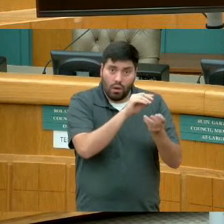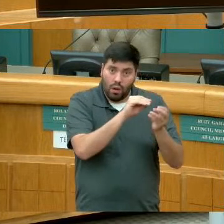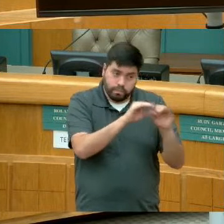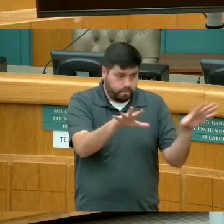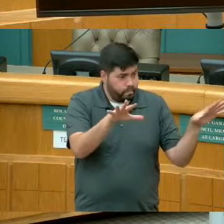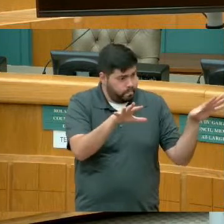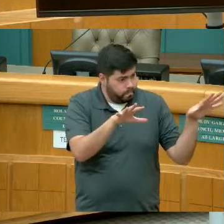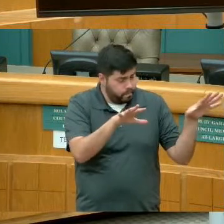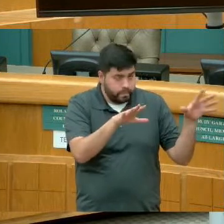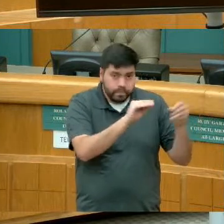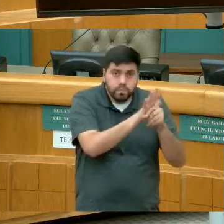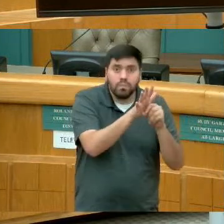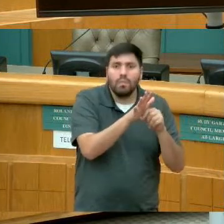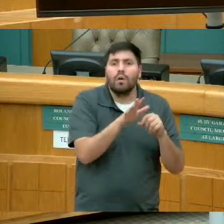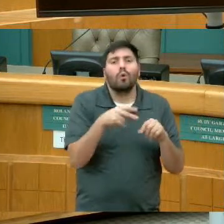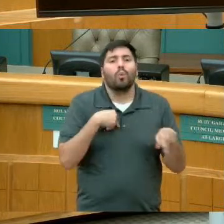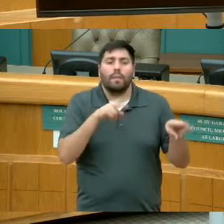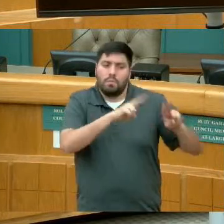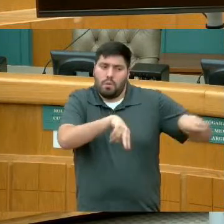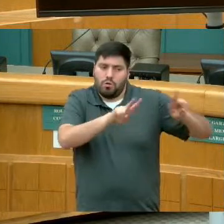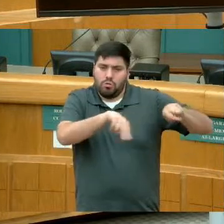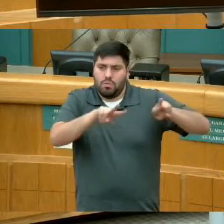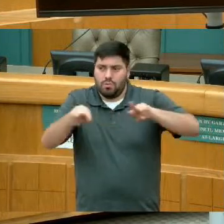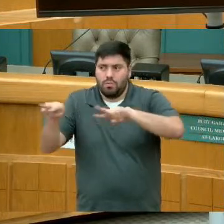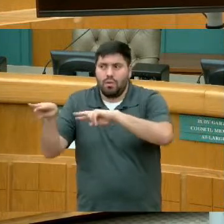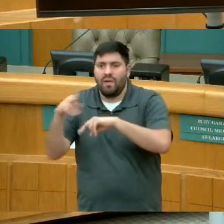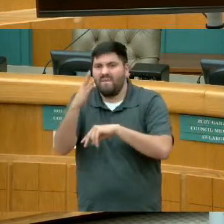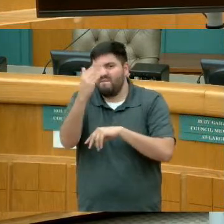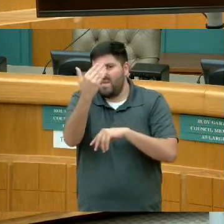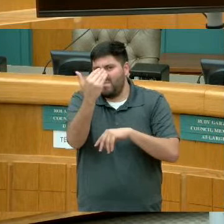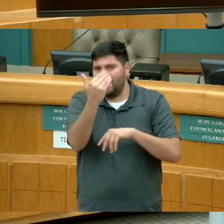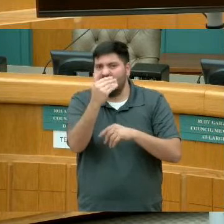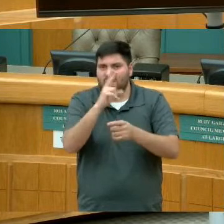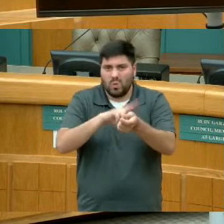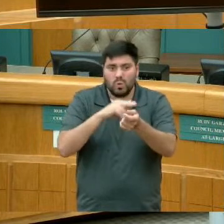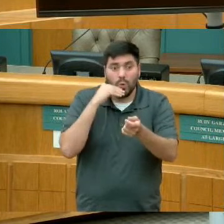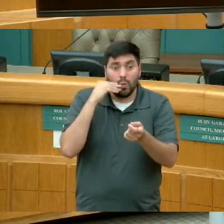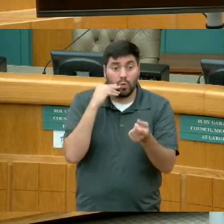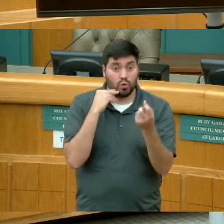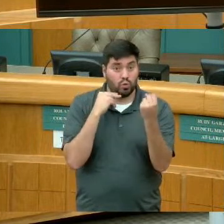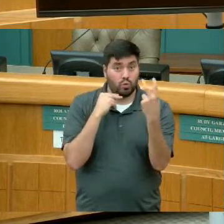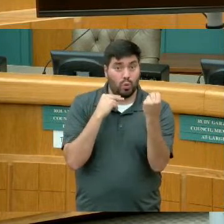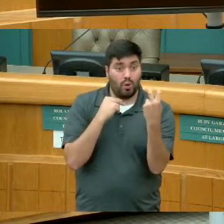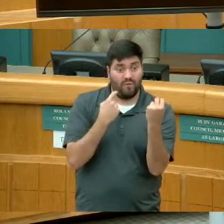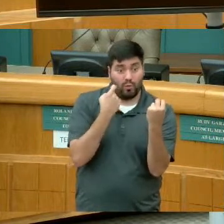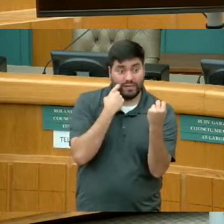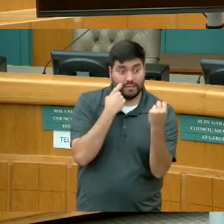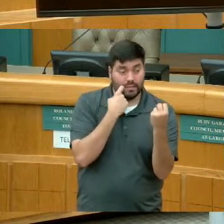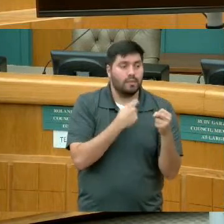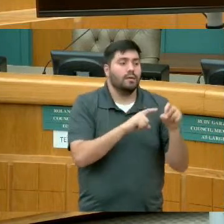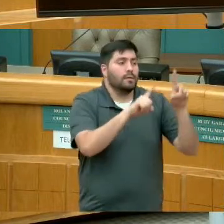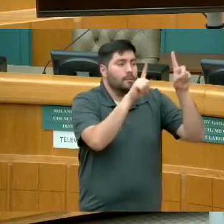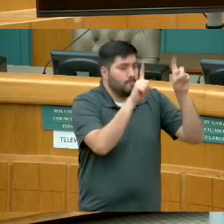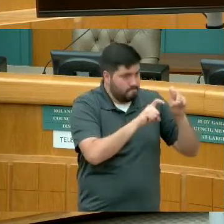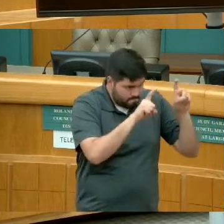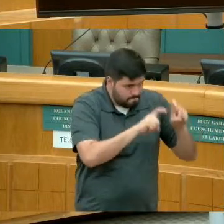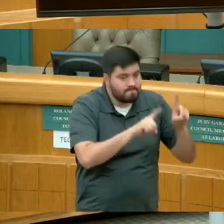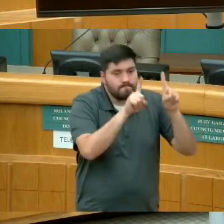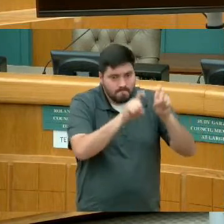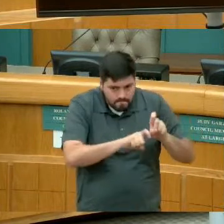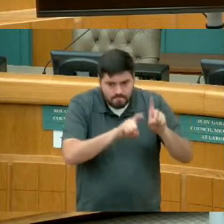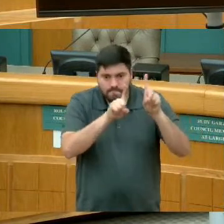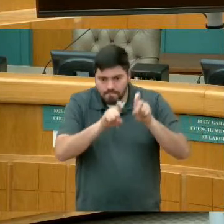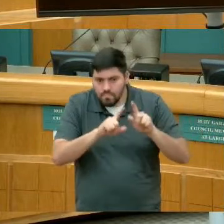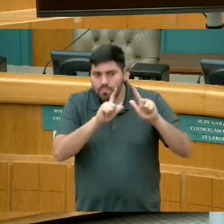So we've been monitoring 15 nursing homes, and 12 of them recently have all had to be